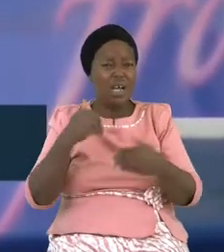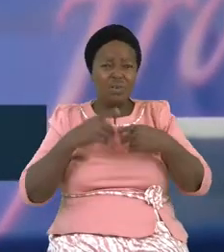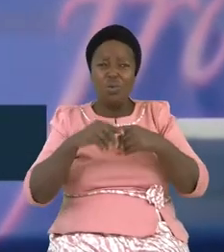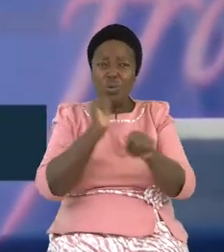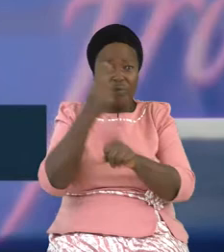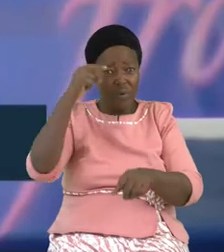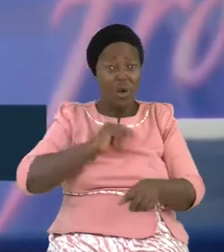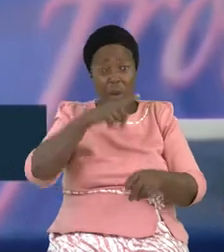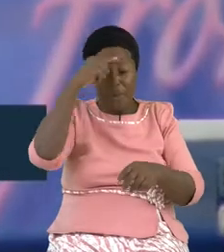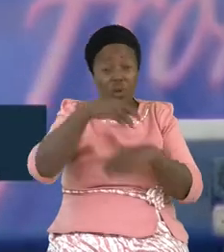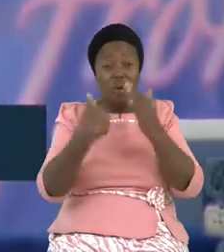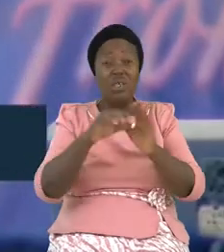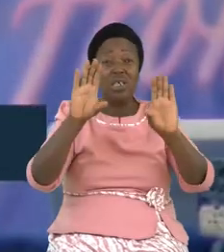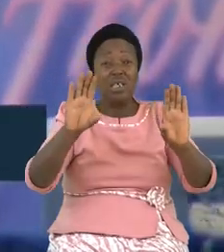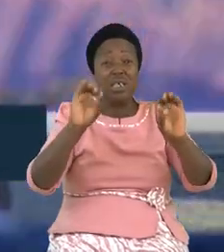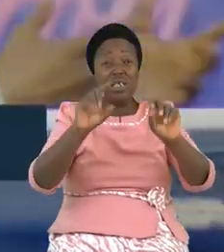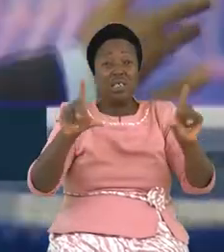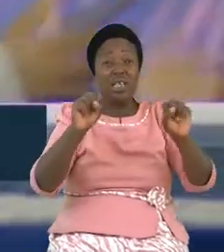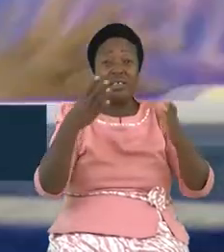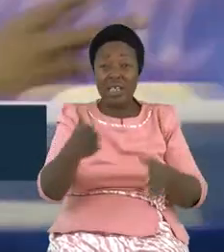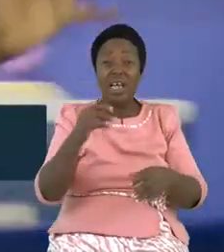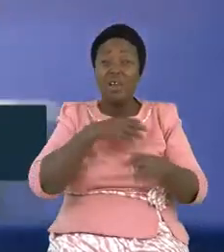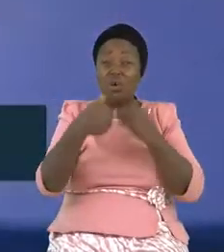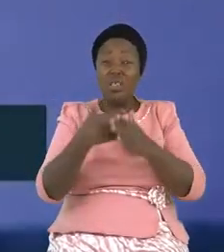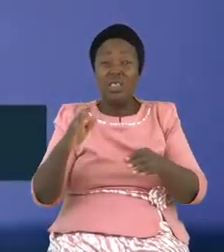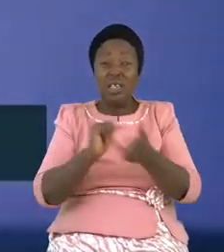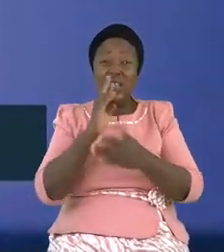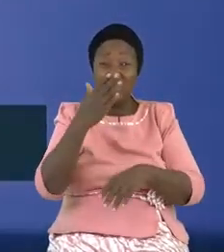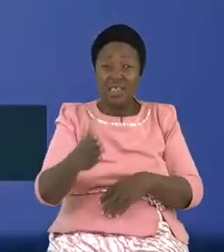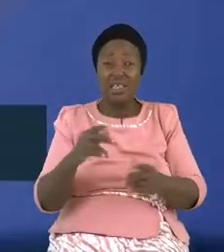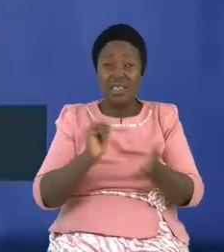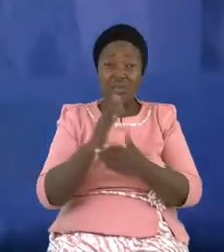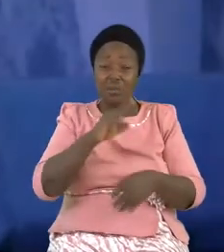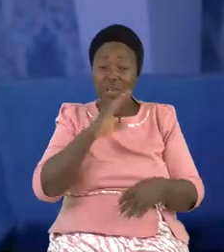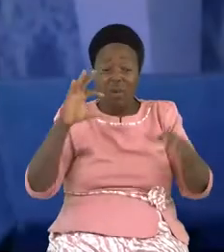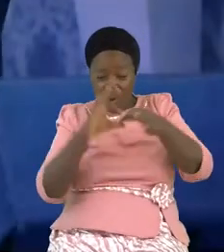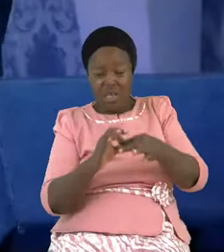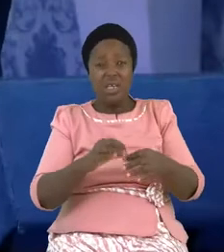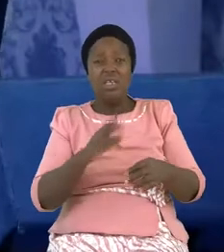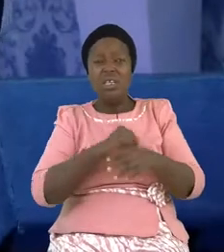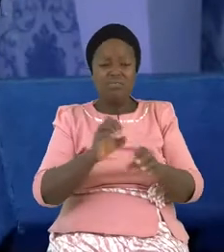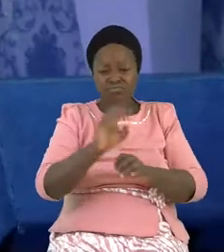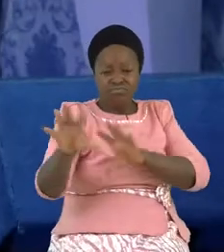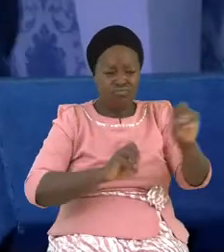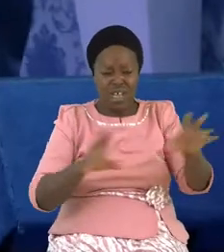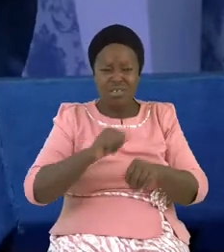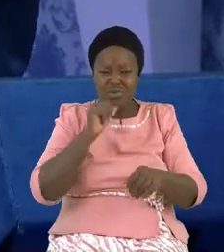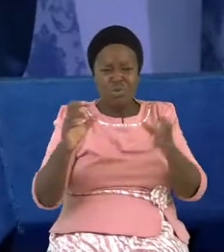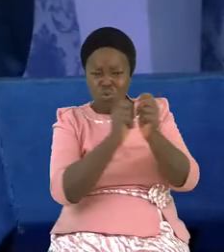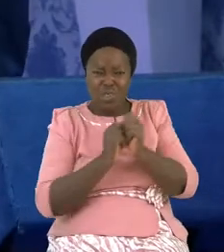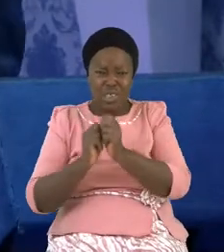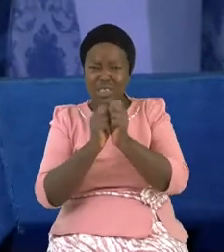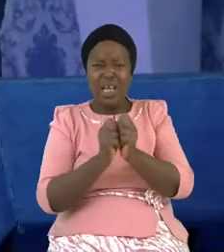cells there and all the things there that should be well connected, they are scattered, they are in disarray. And because